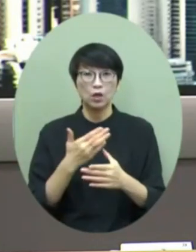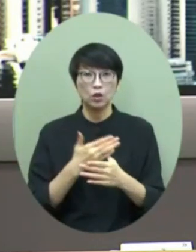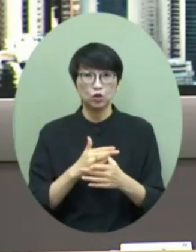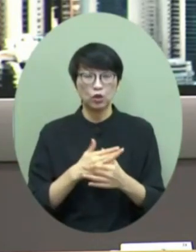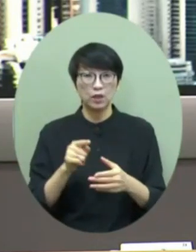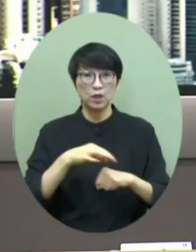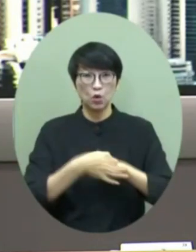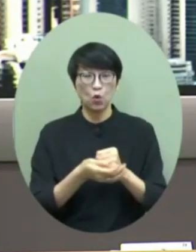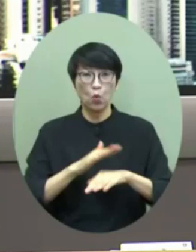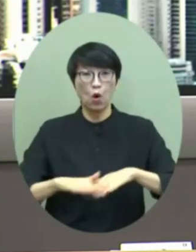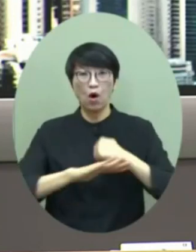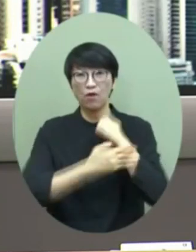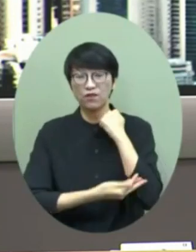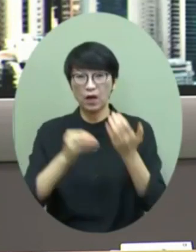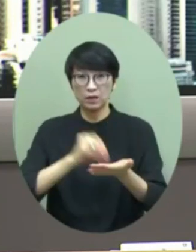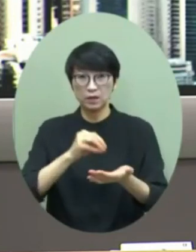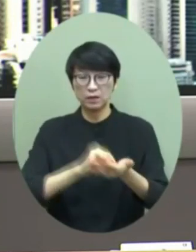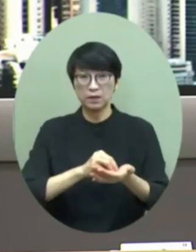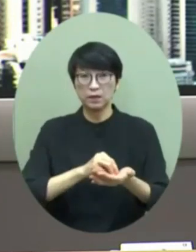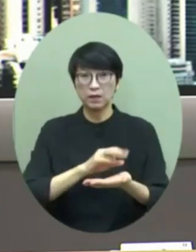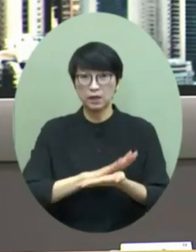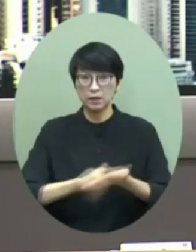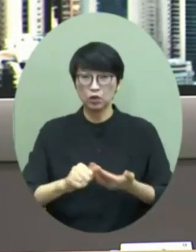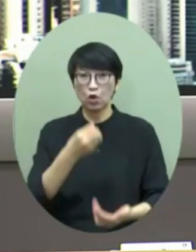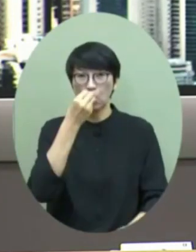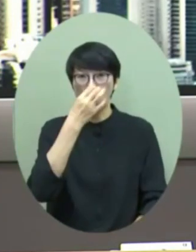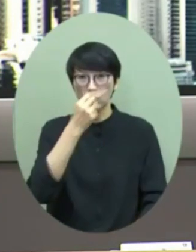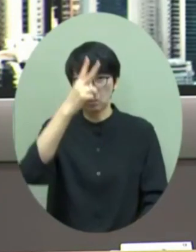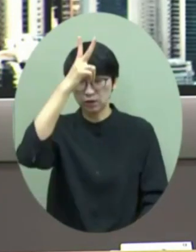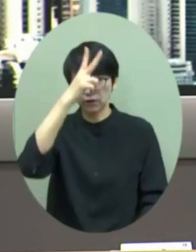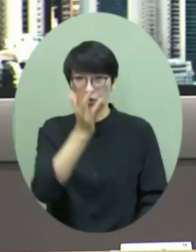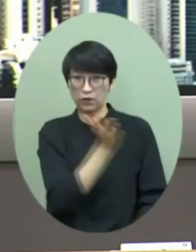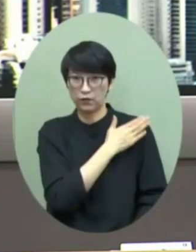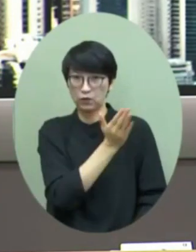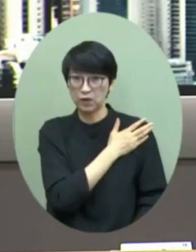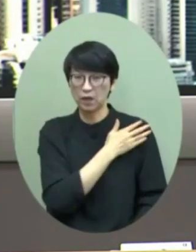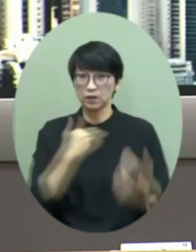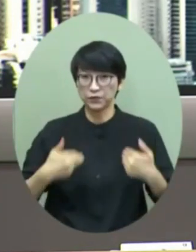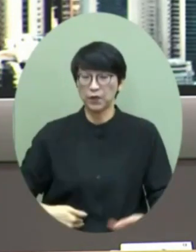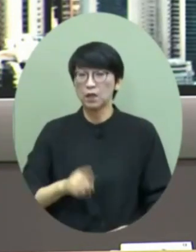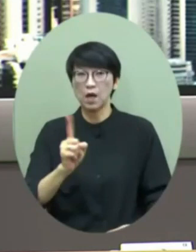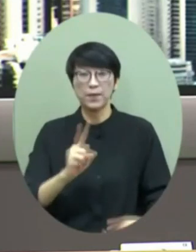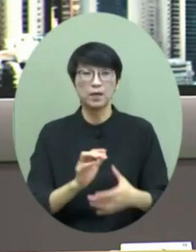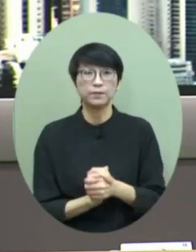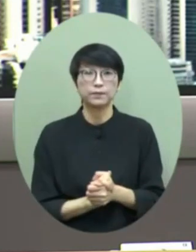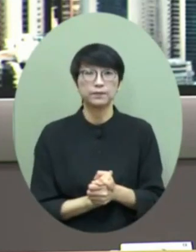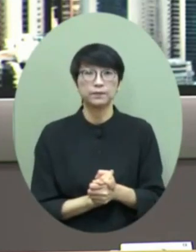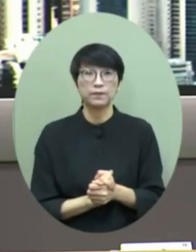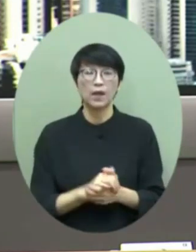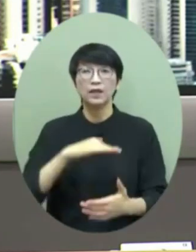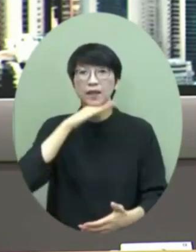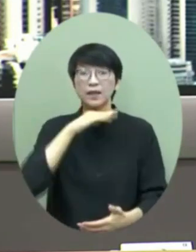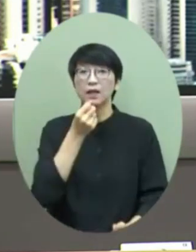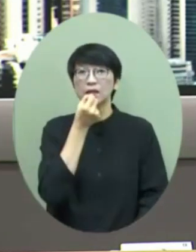to, to have the capacity to do so. And that's why in the national security law, the duties